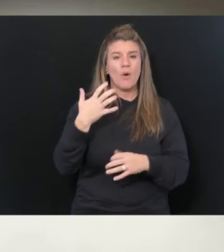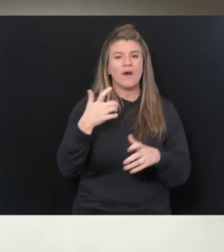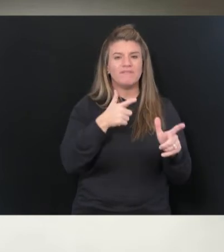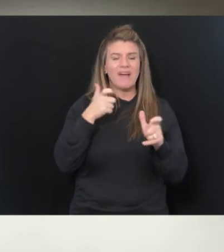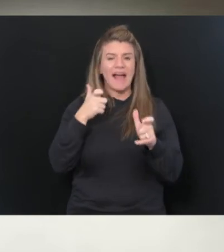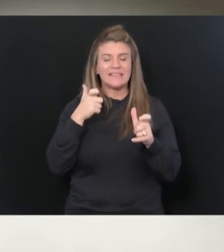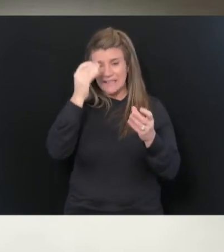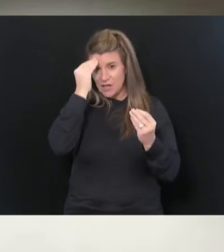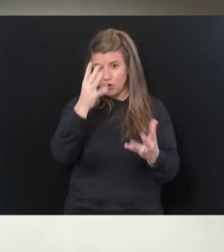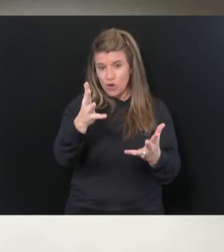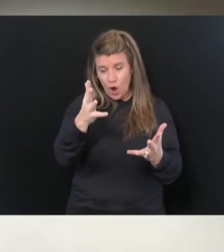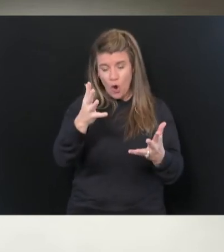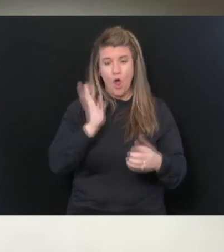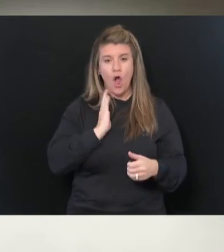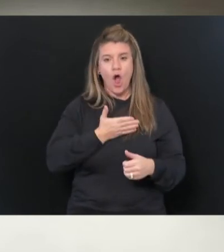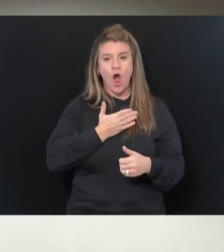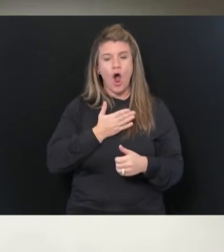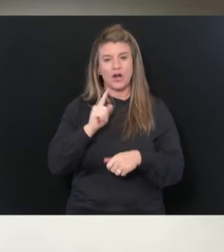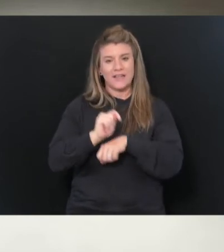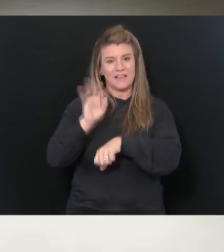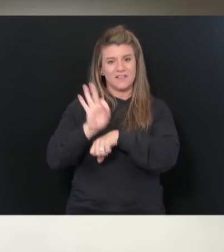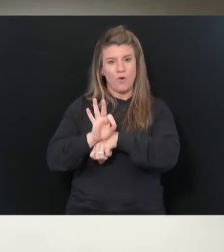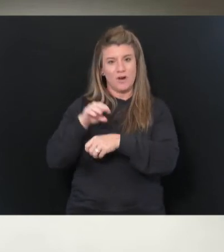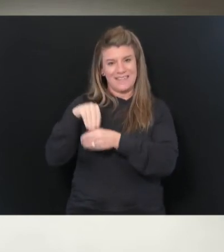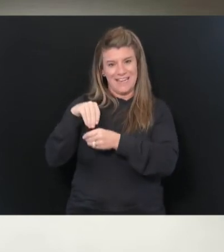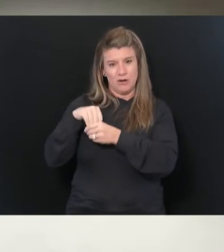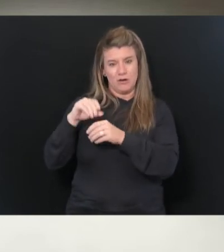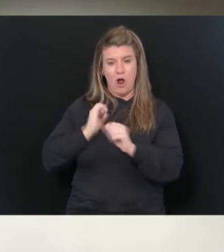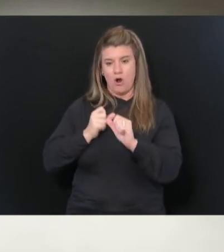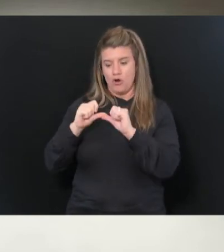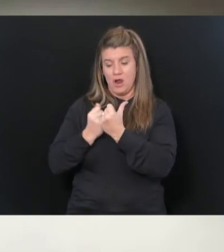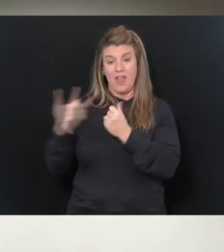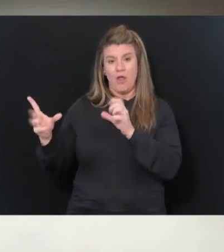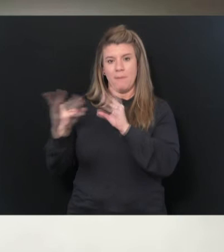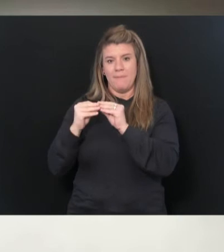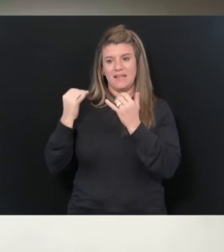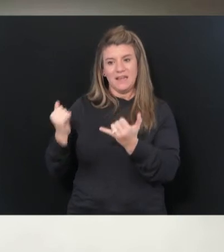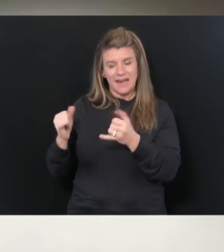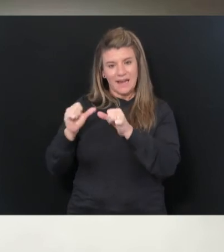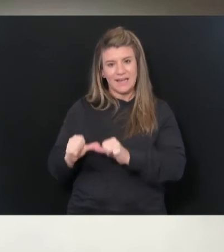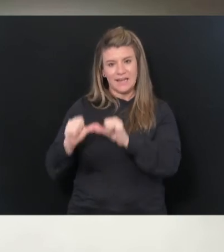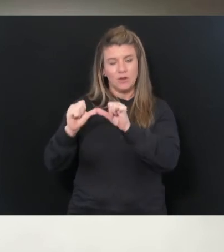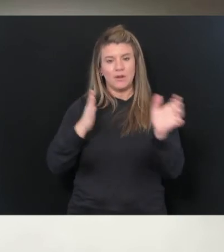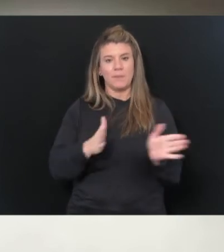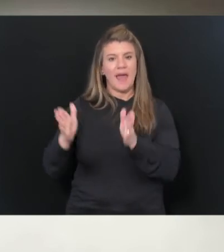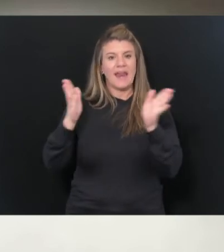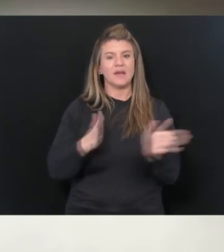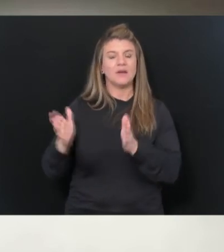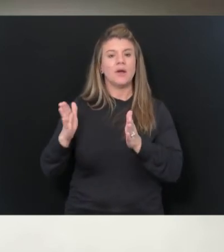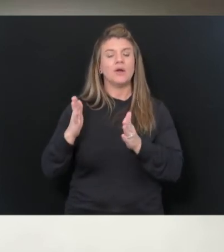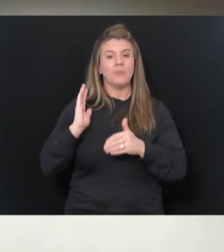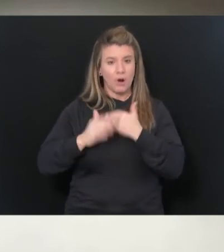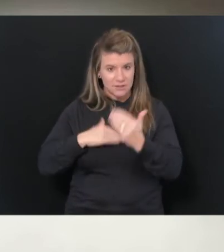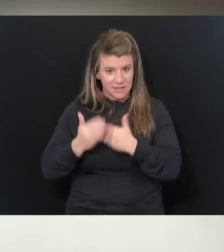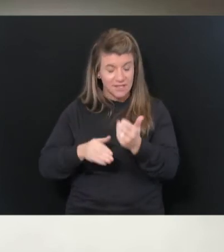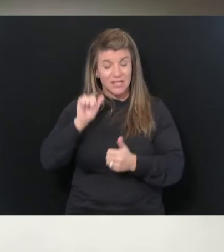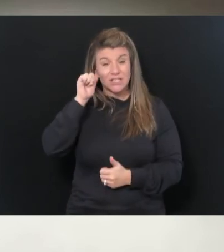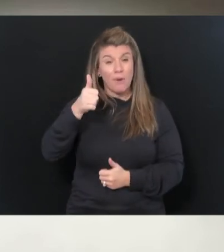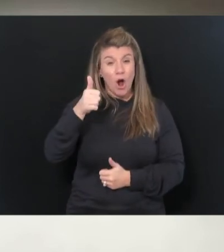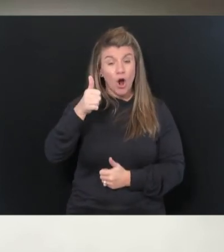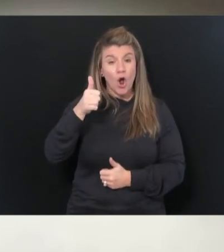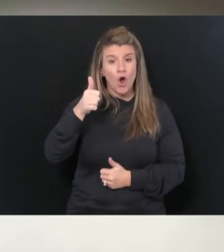Joint Interagency Task Force is meeting today, continuing to work planning process. Tomorrow, we will do